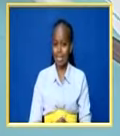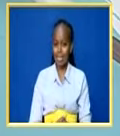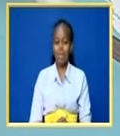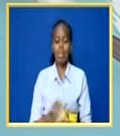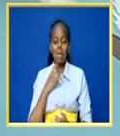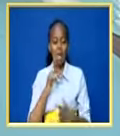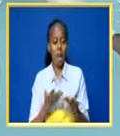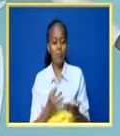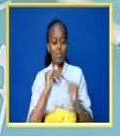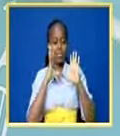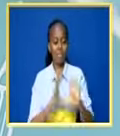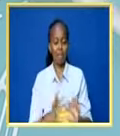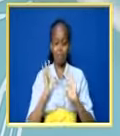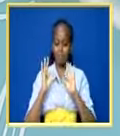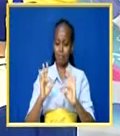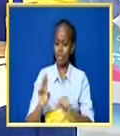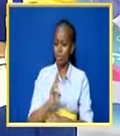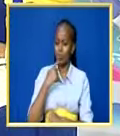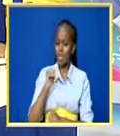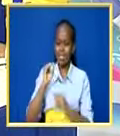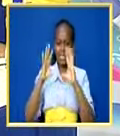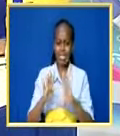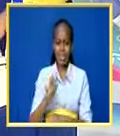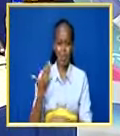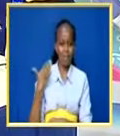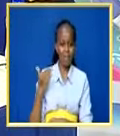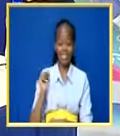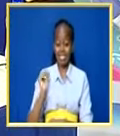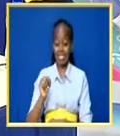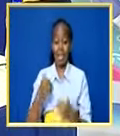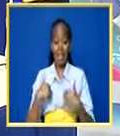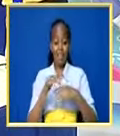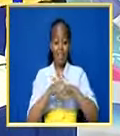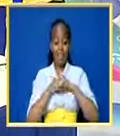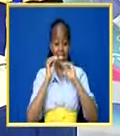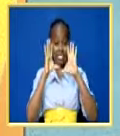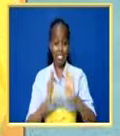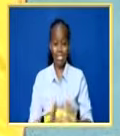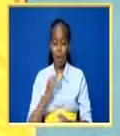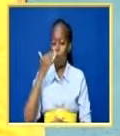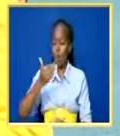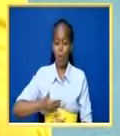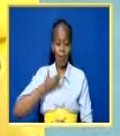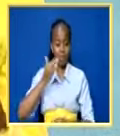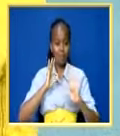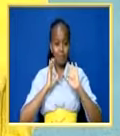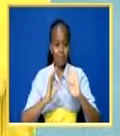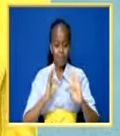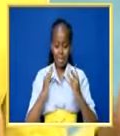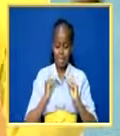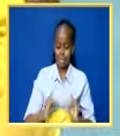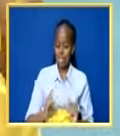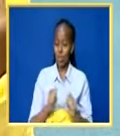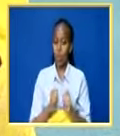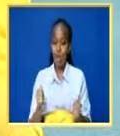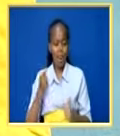look smart. Oh. Shiko, did you used to tell your teacher that? Oh, yes. I had an English teacher that was absolutely lovely. She used to dress very